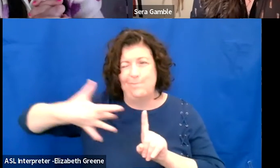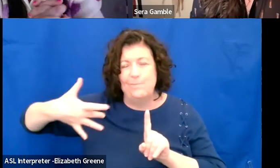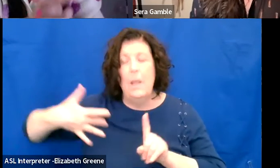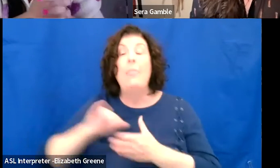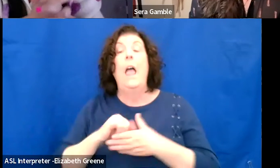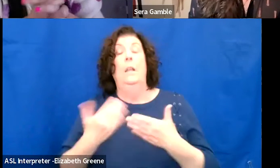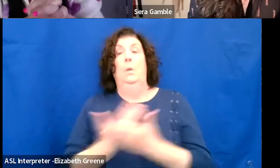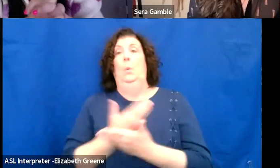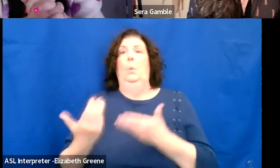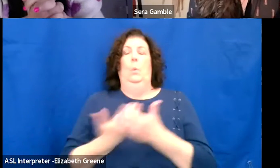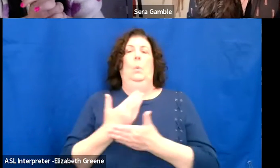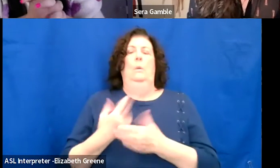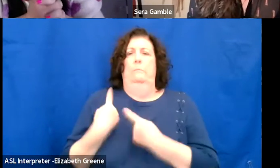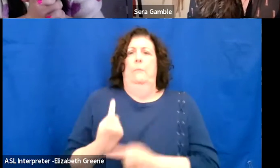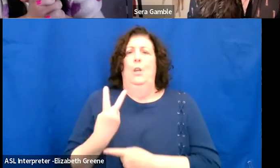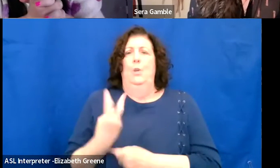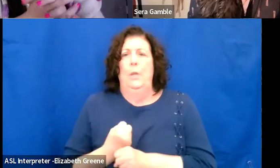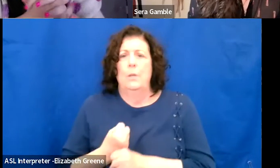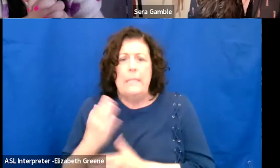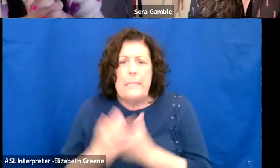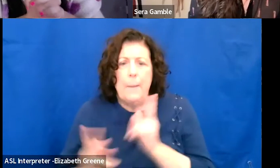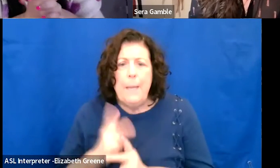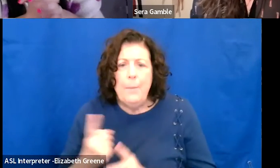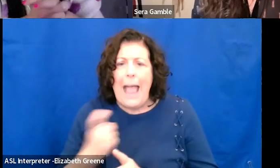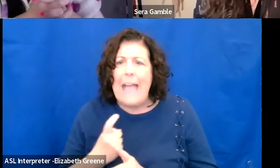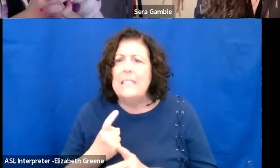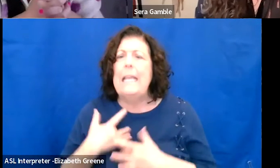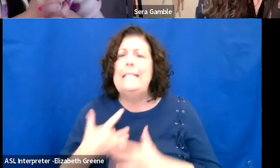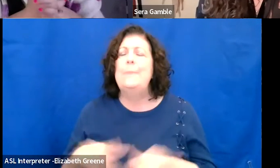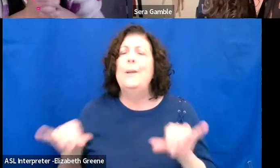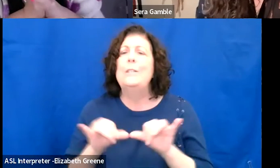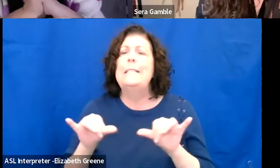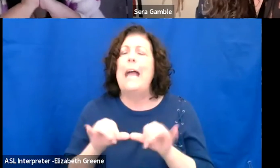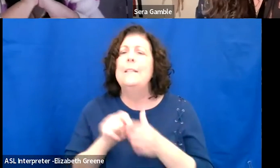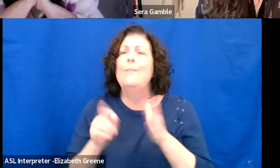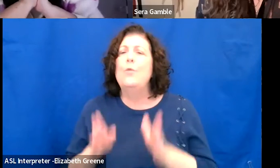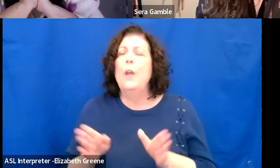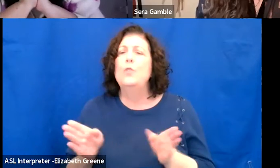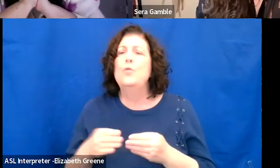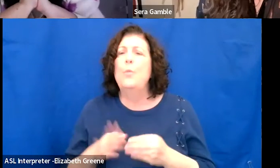writer's room. And somebody's asking about the typical size of a writer's room. What was the size of the U writer's room season one?